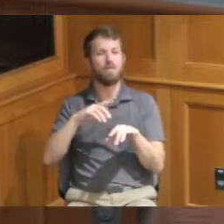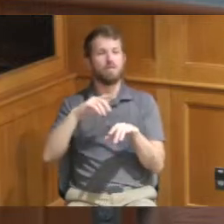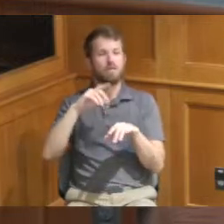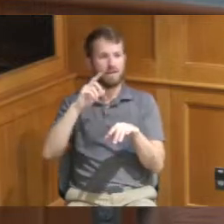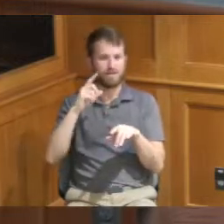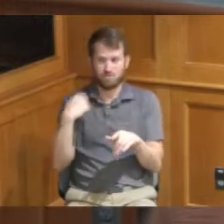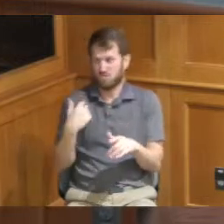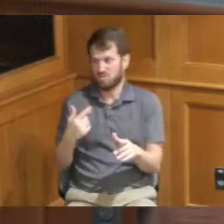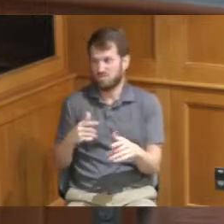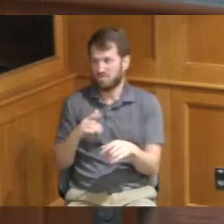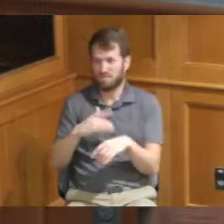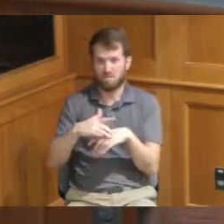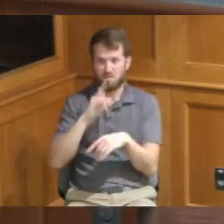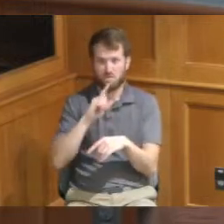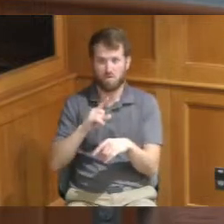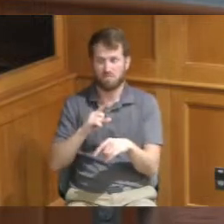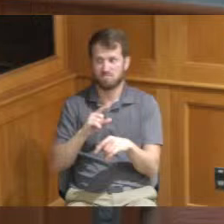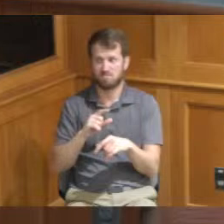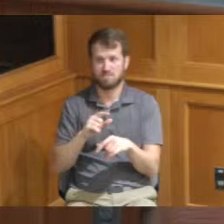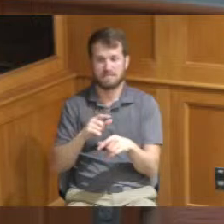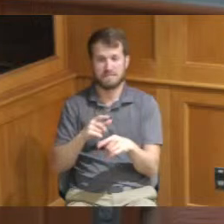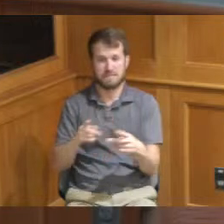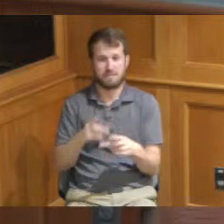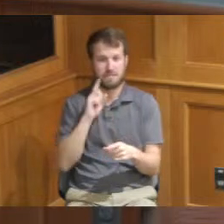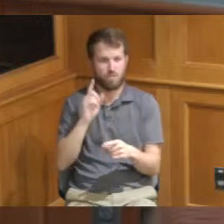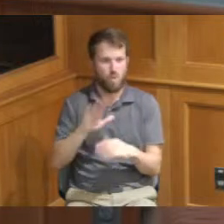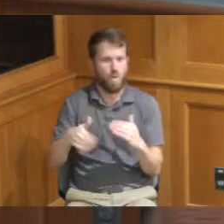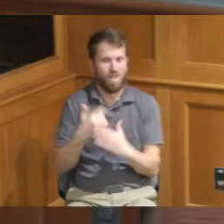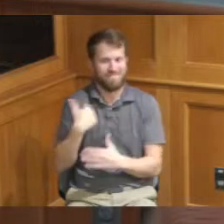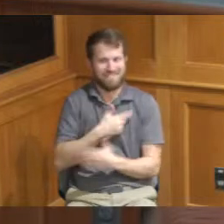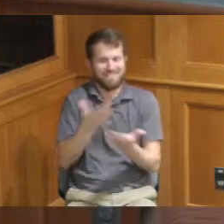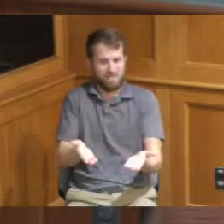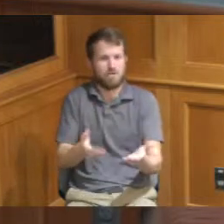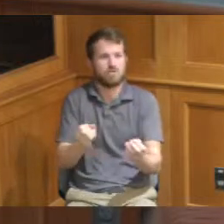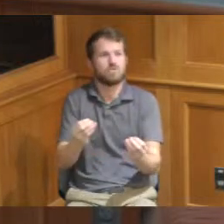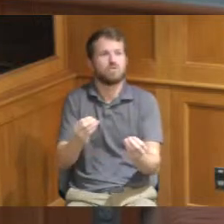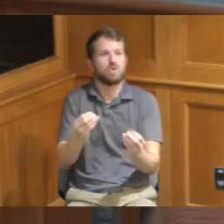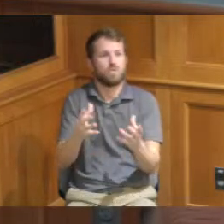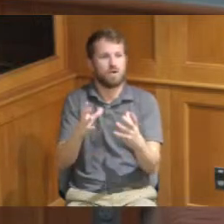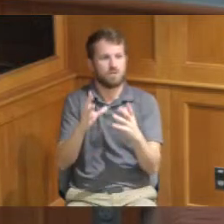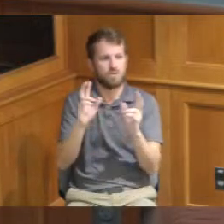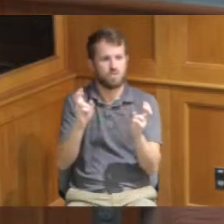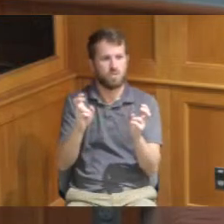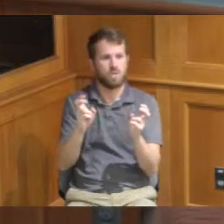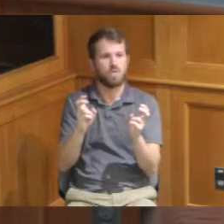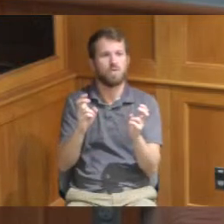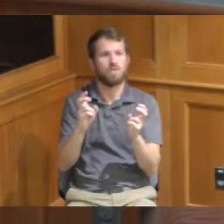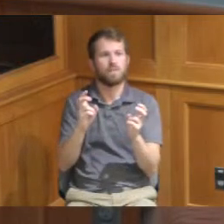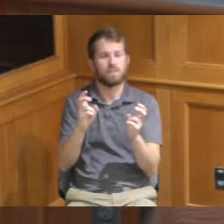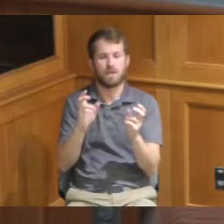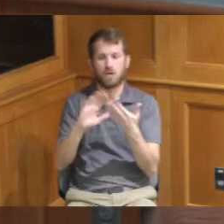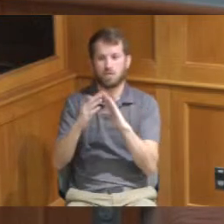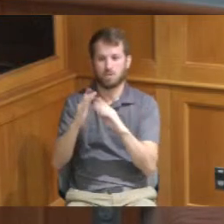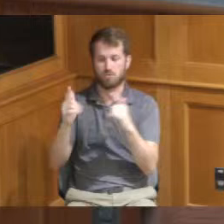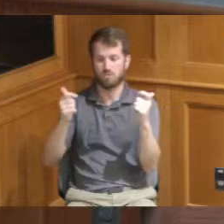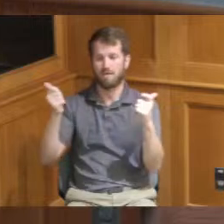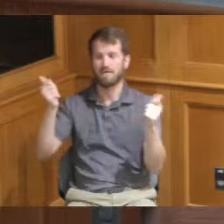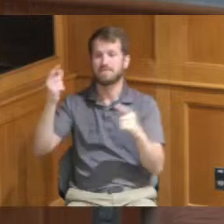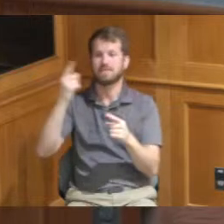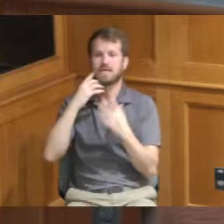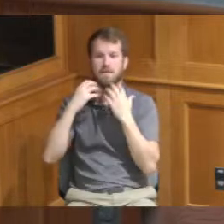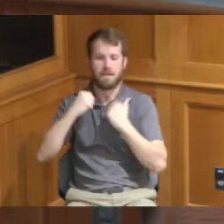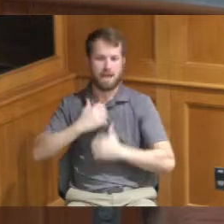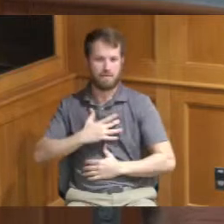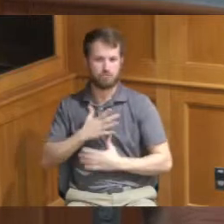at the table. And so I really want to end with this quote: "The greatness of community is most accurately measured by the compassionate actions of